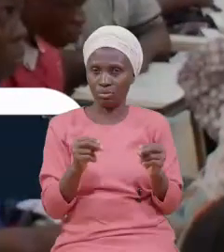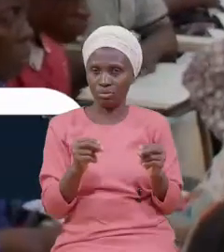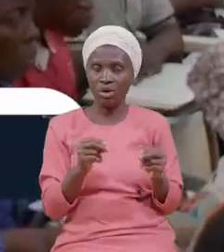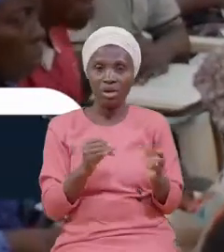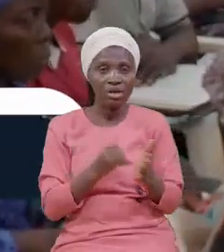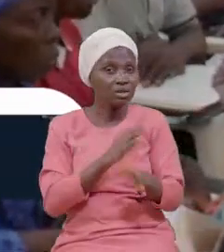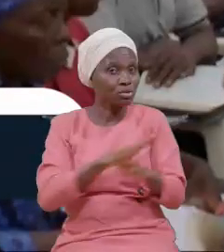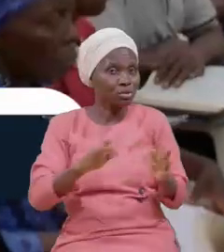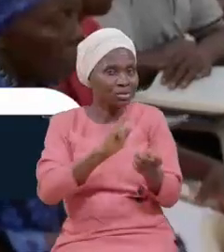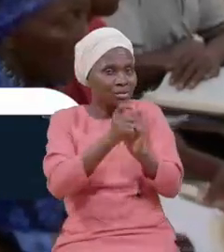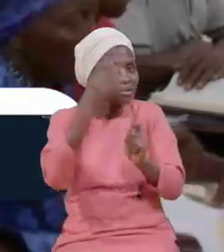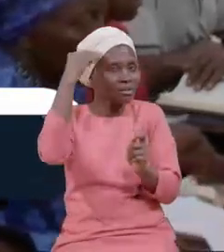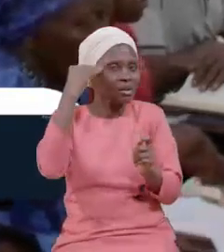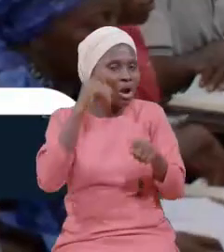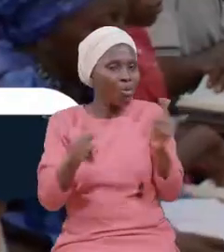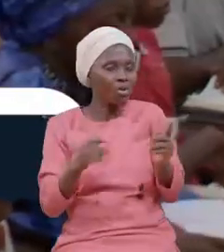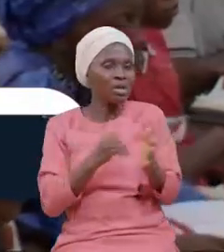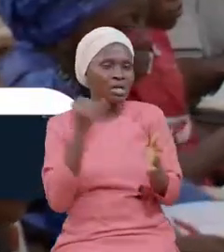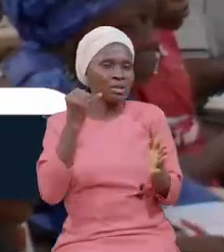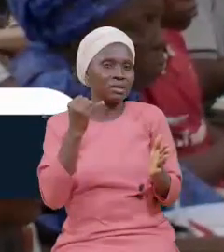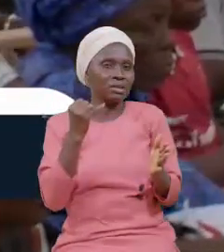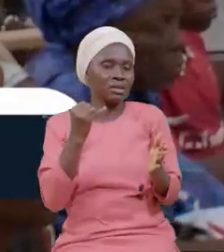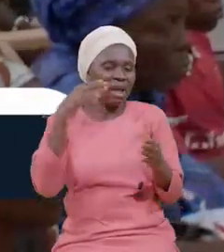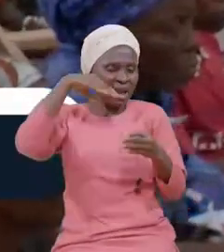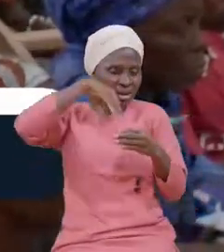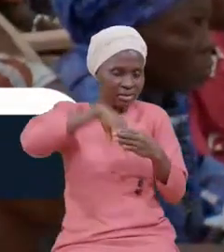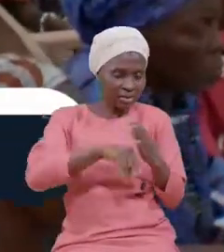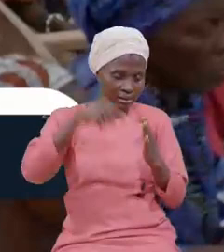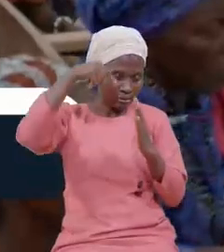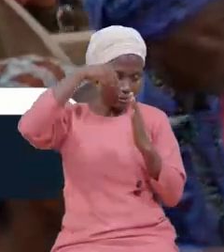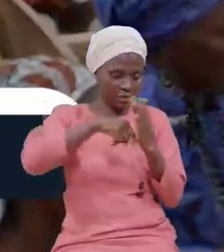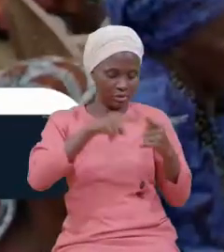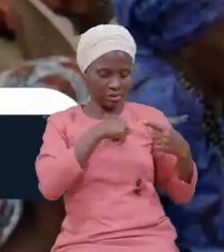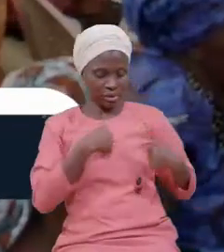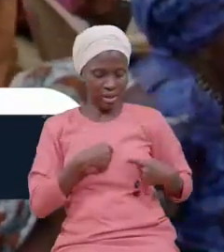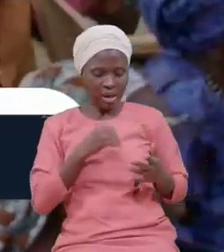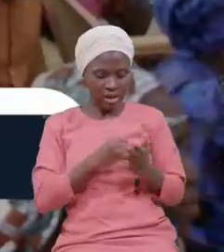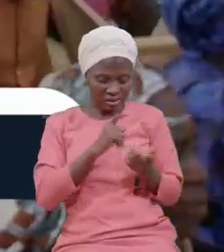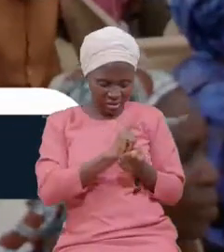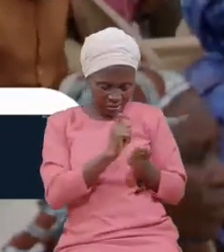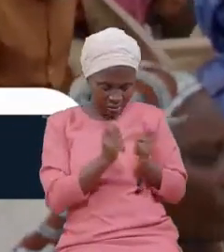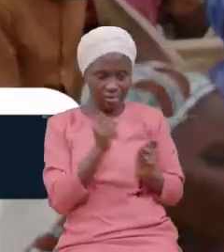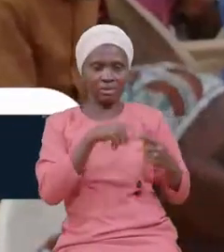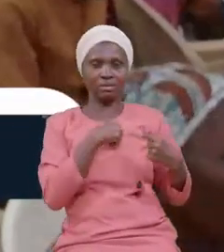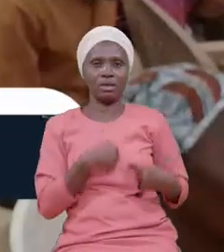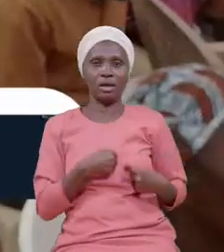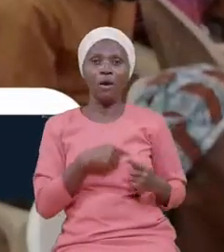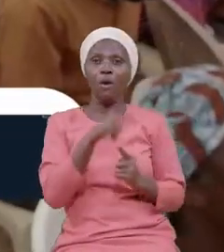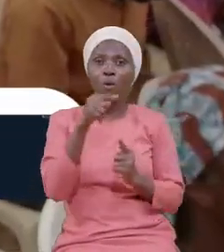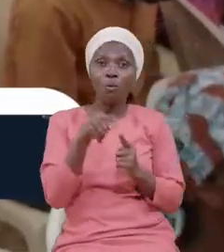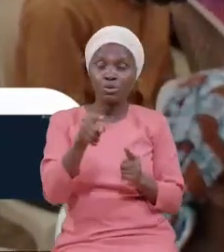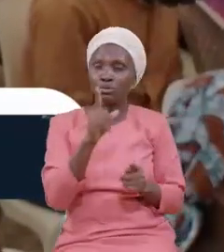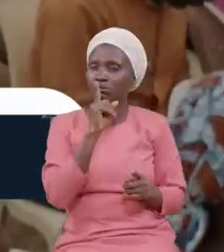heart, penetrates the heart, changes the heart. When you actually have